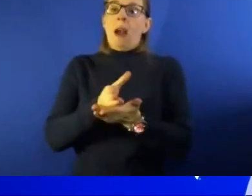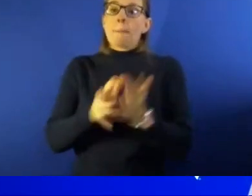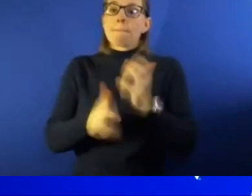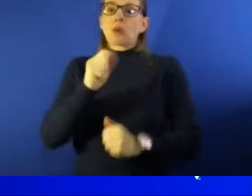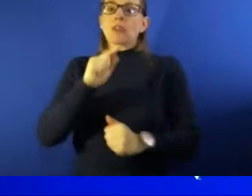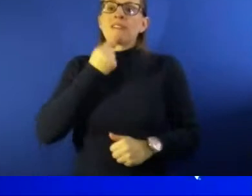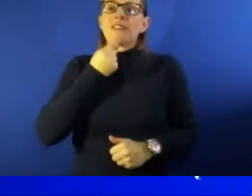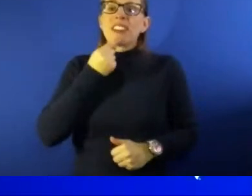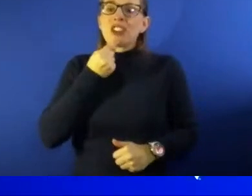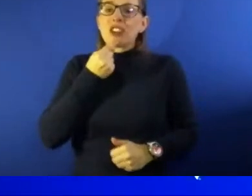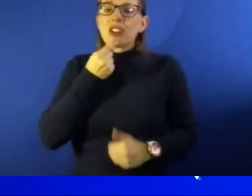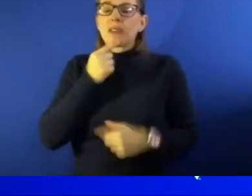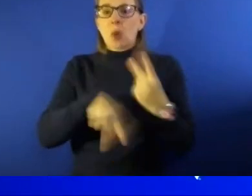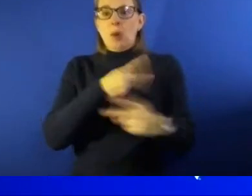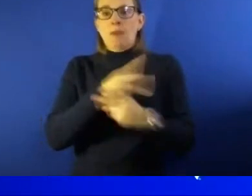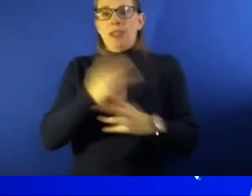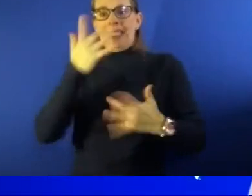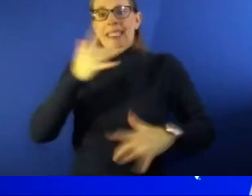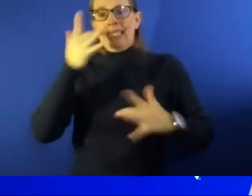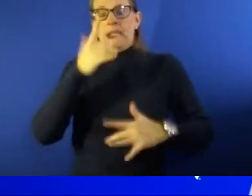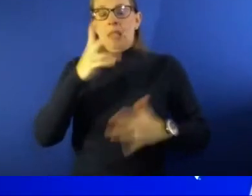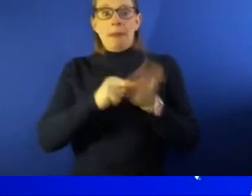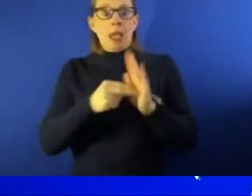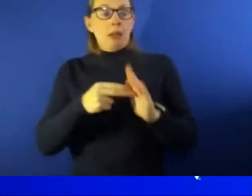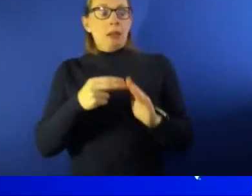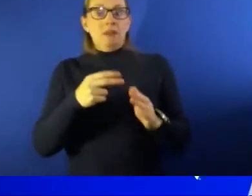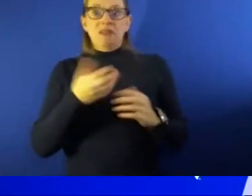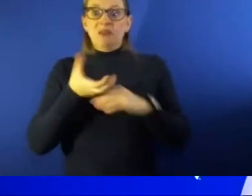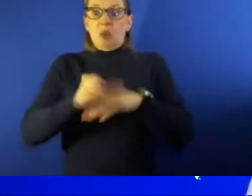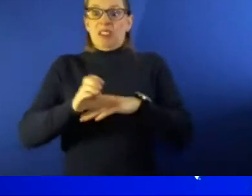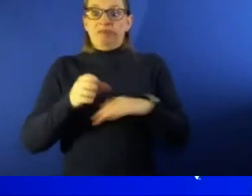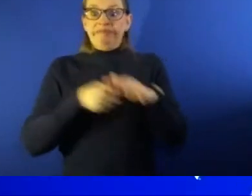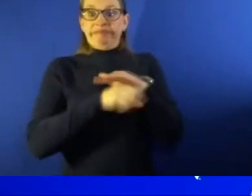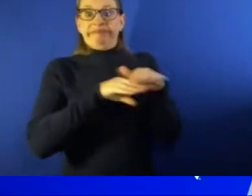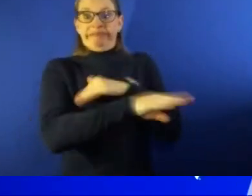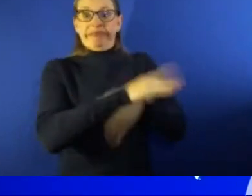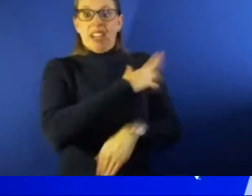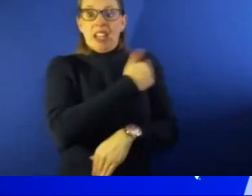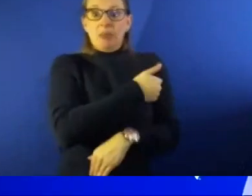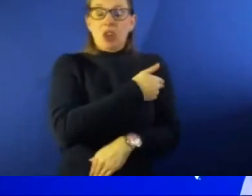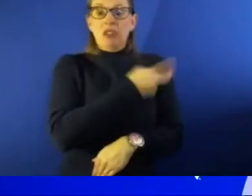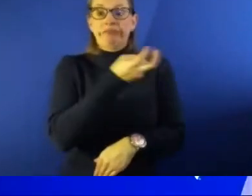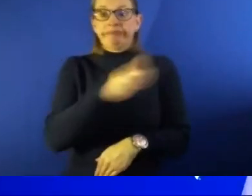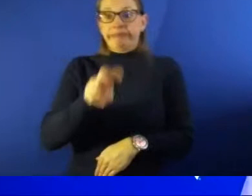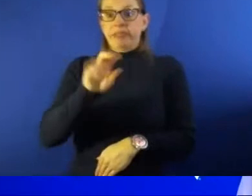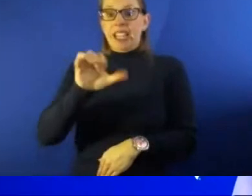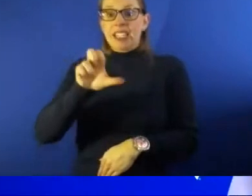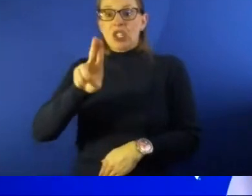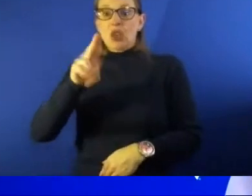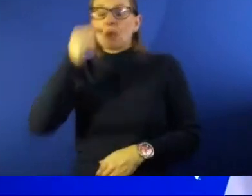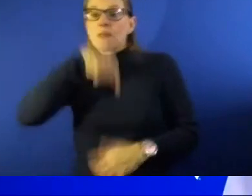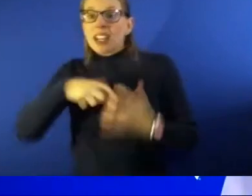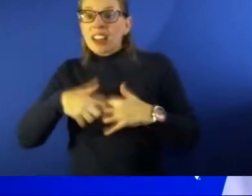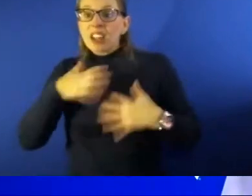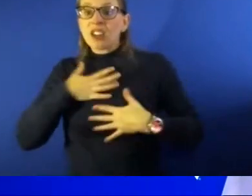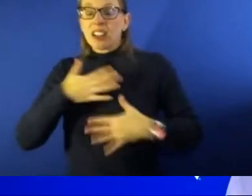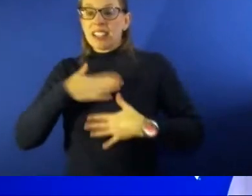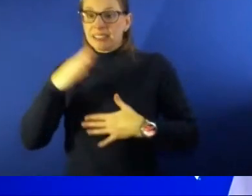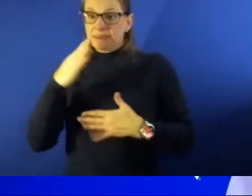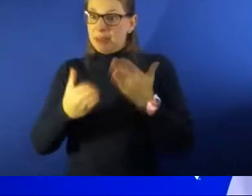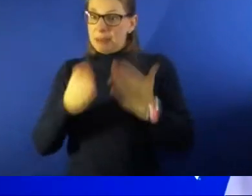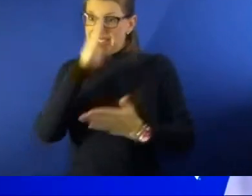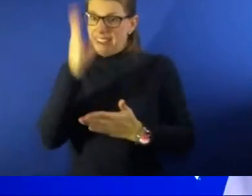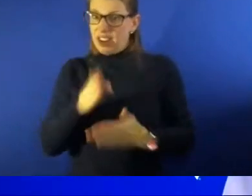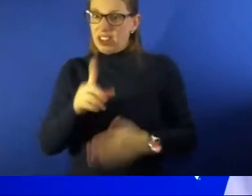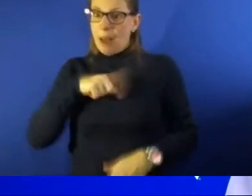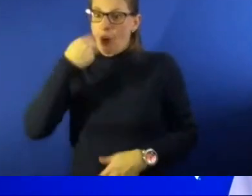of the disease that make you go to the hospital, go to the ICU, get on the ventilator, and maybe never come off? And